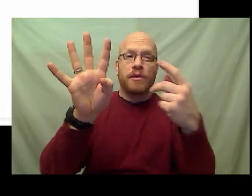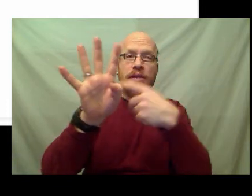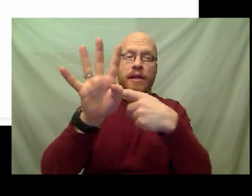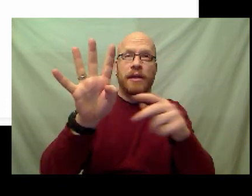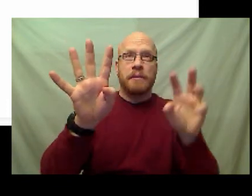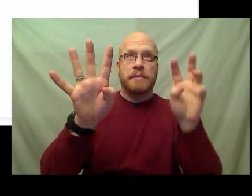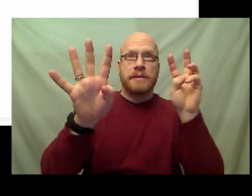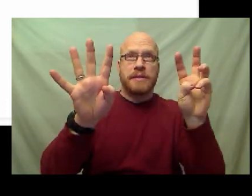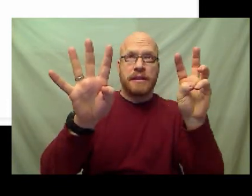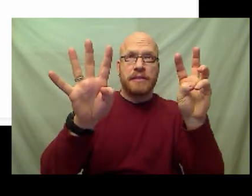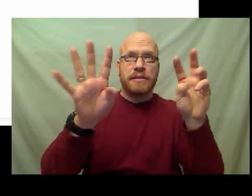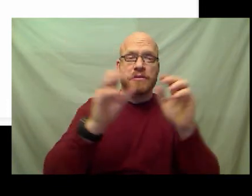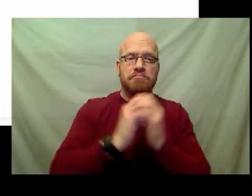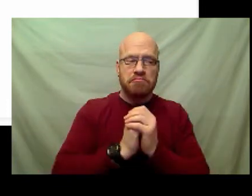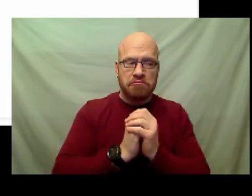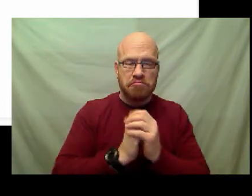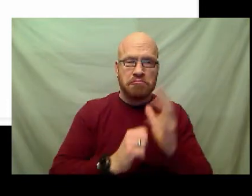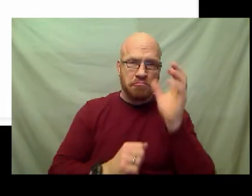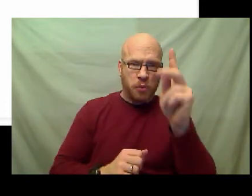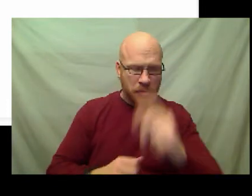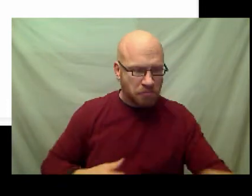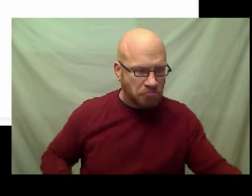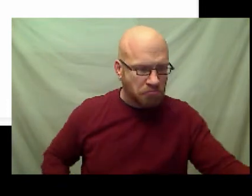24 is 4 times 6. We'll go with that.